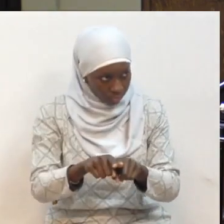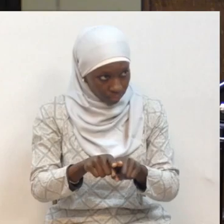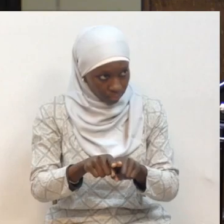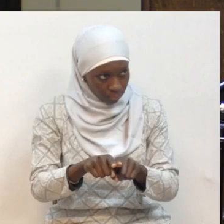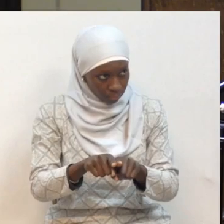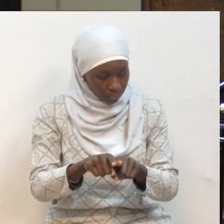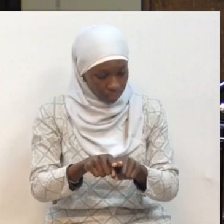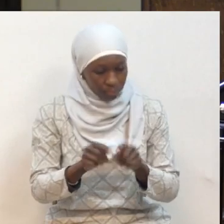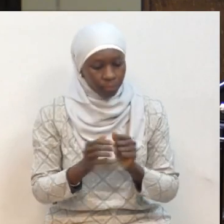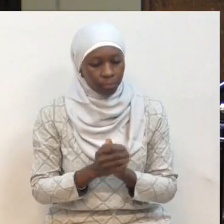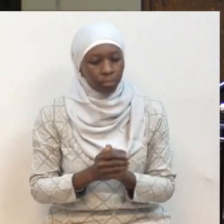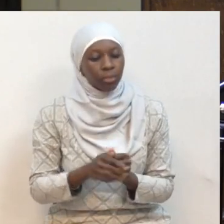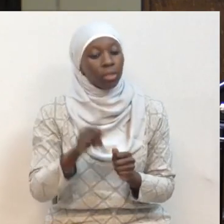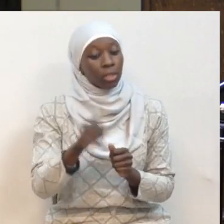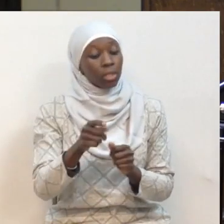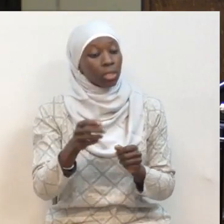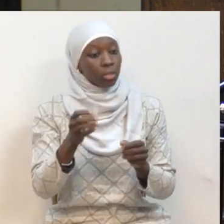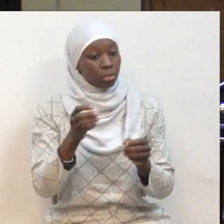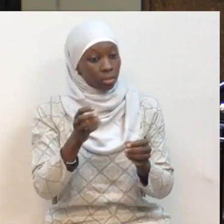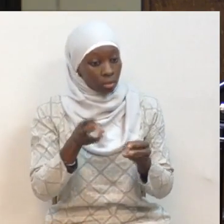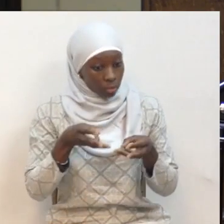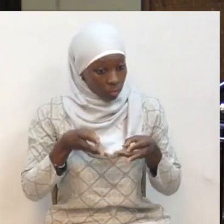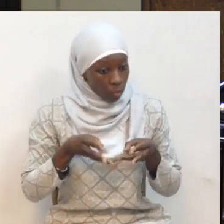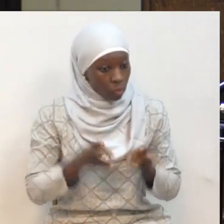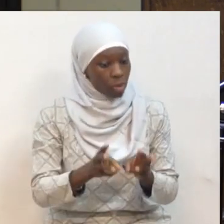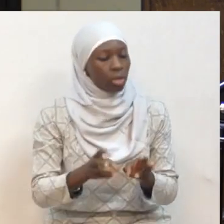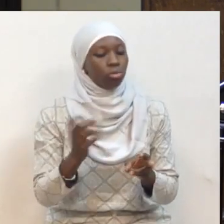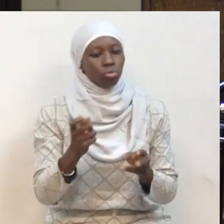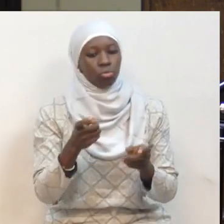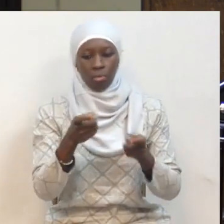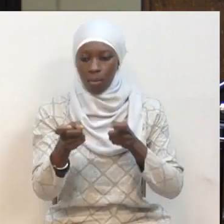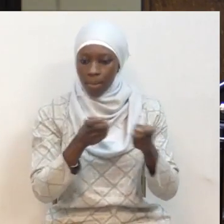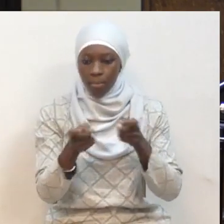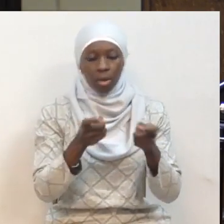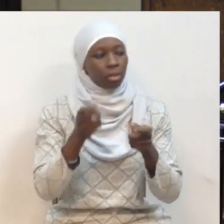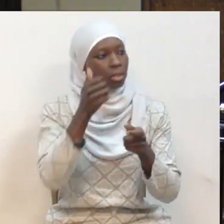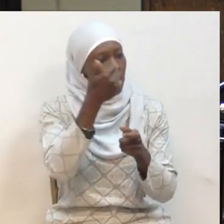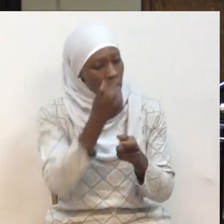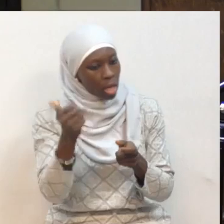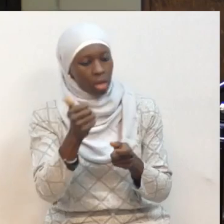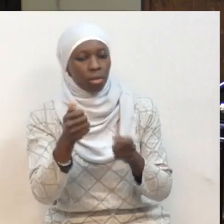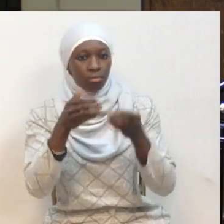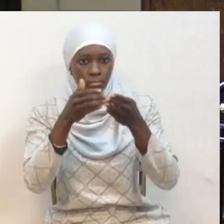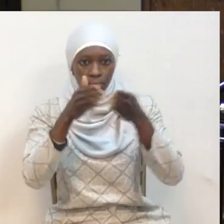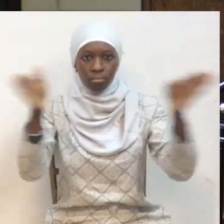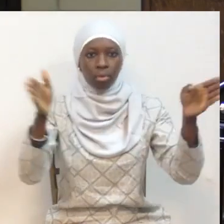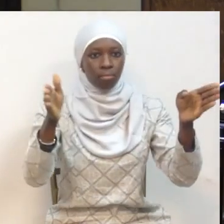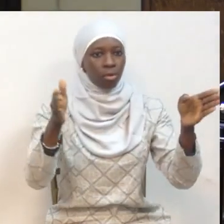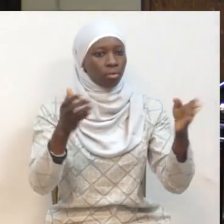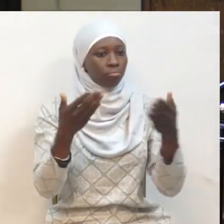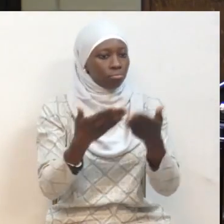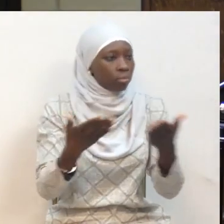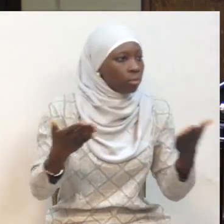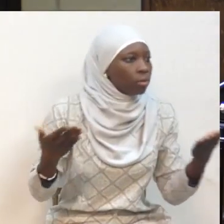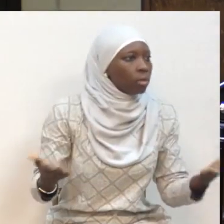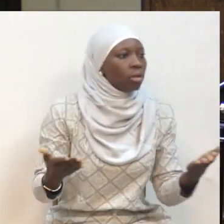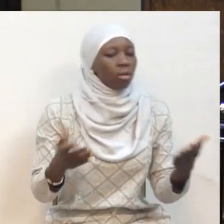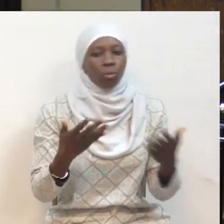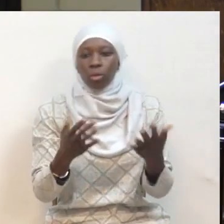way to manage any public affairs, whether it is a small family, a large family, a